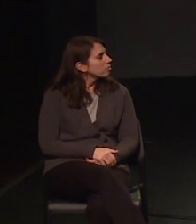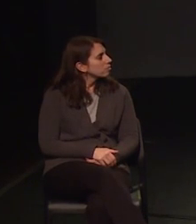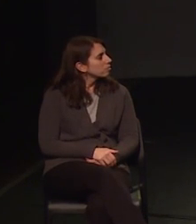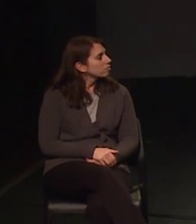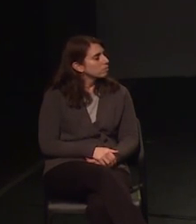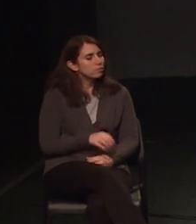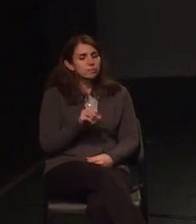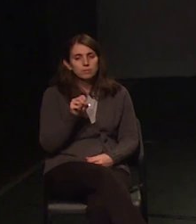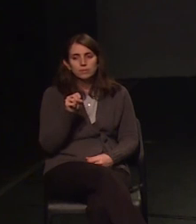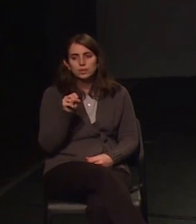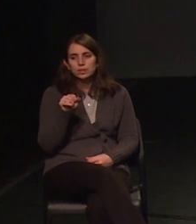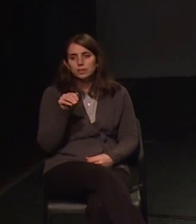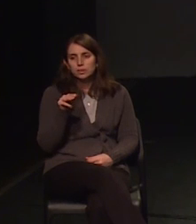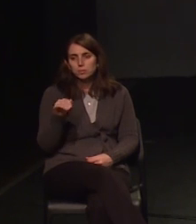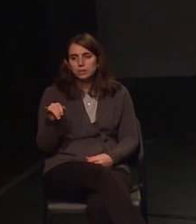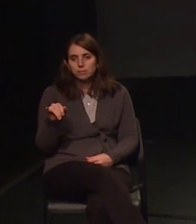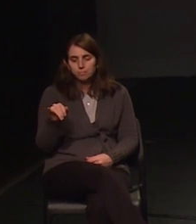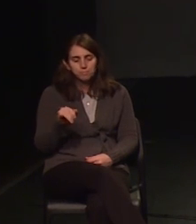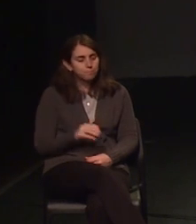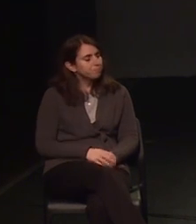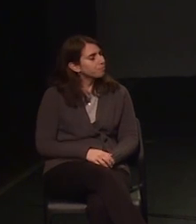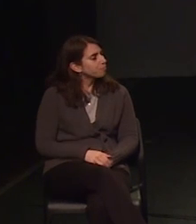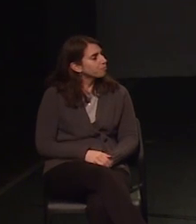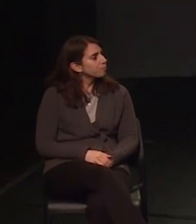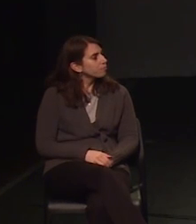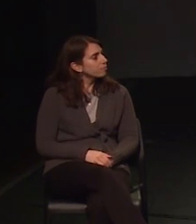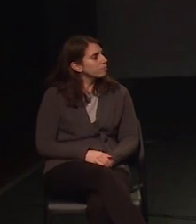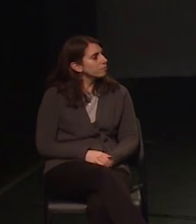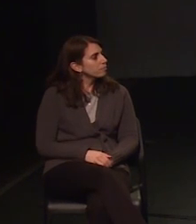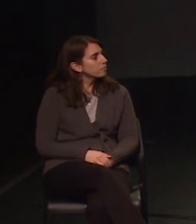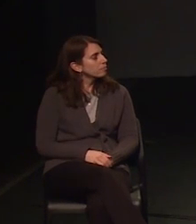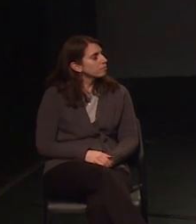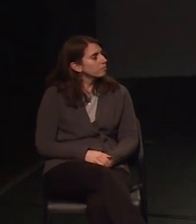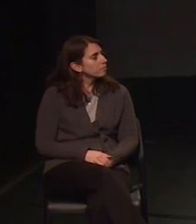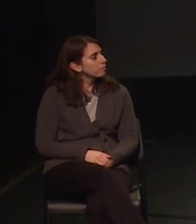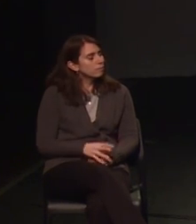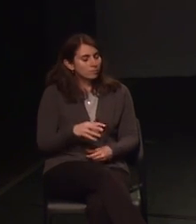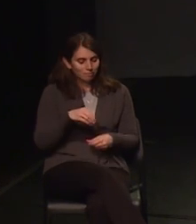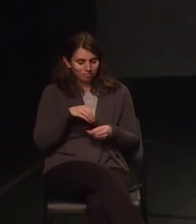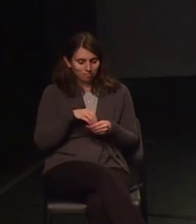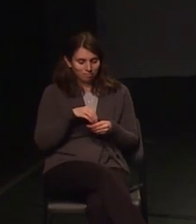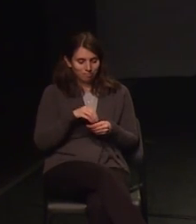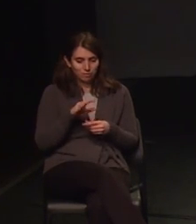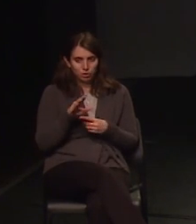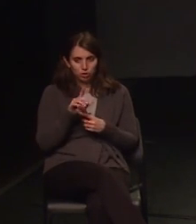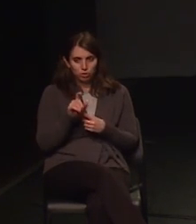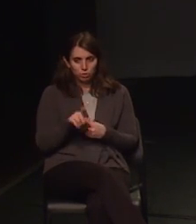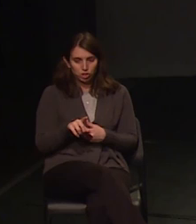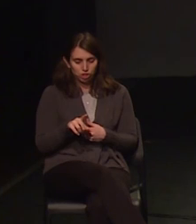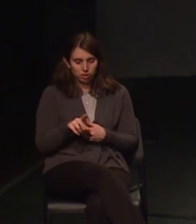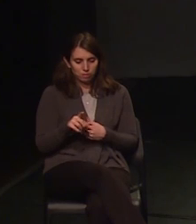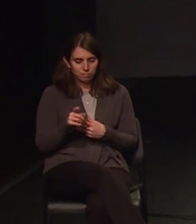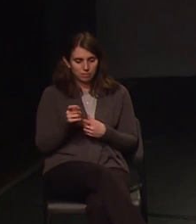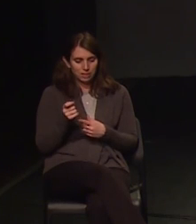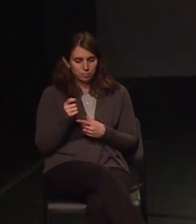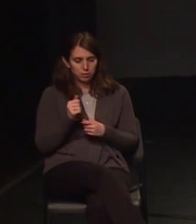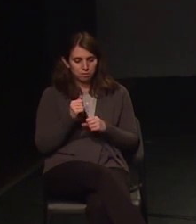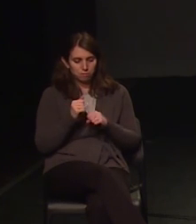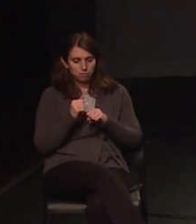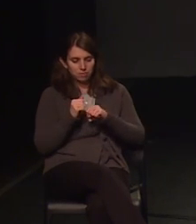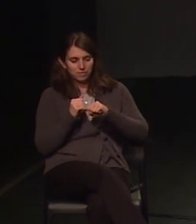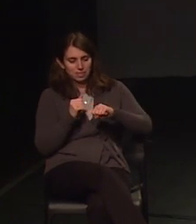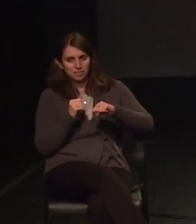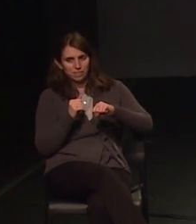Simi, I think that in inherent in your question is a defensive stance that, you